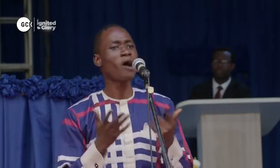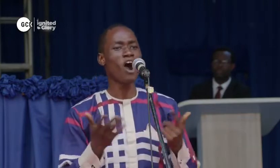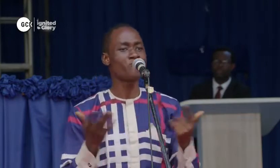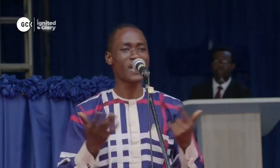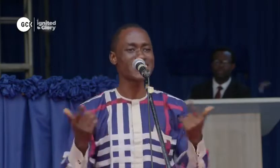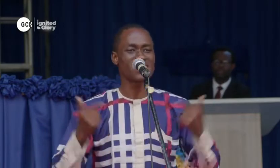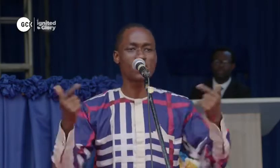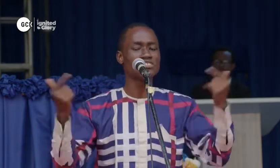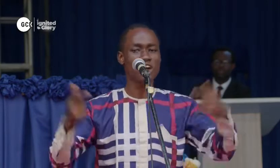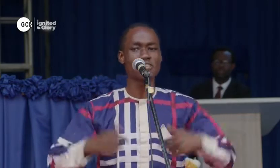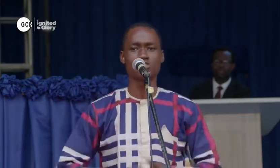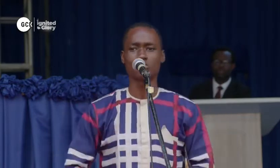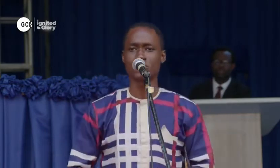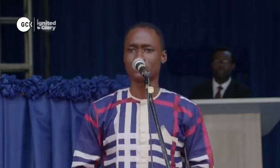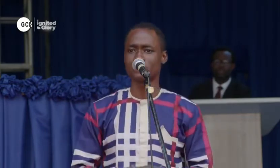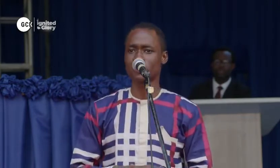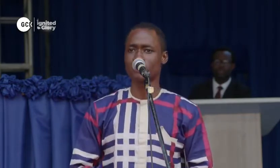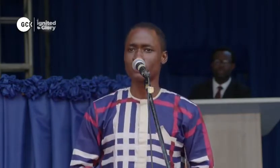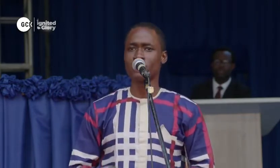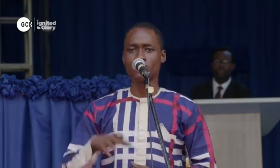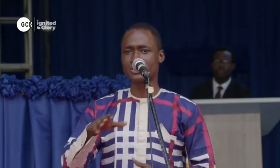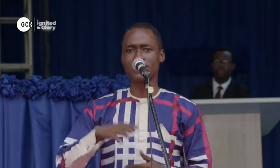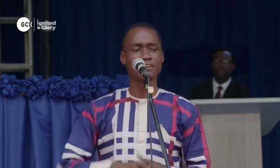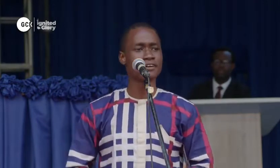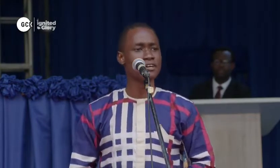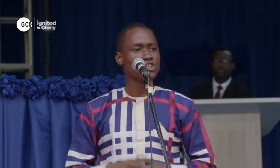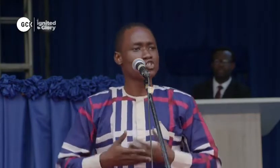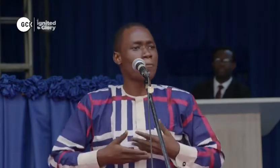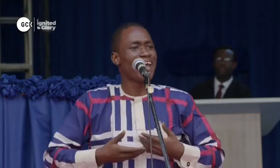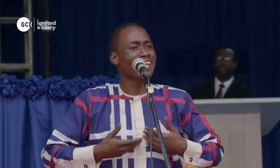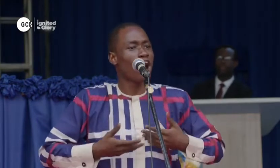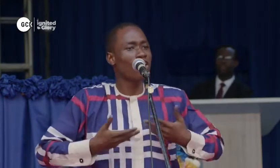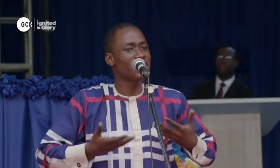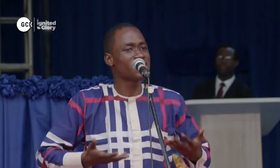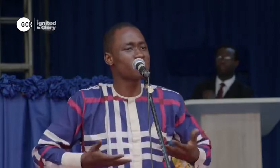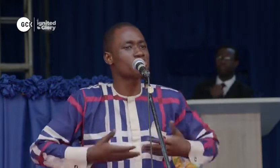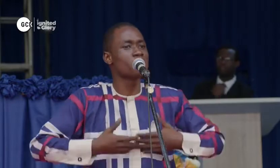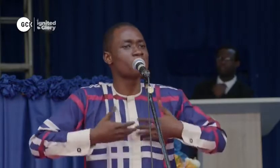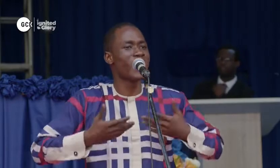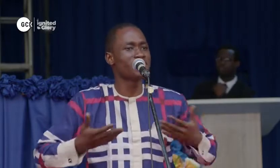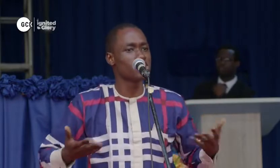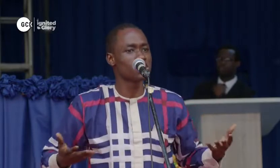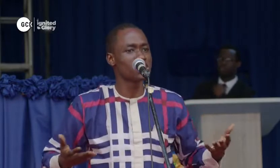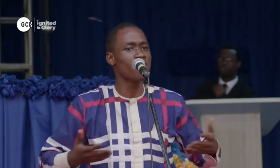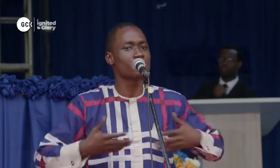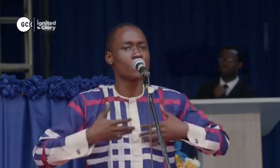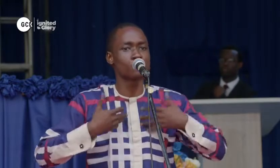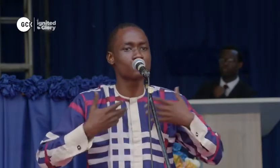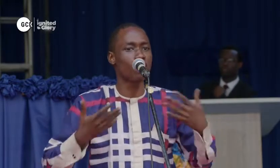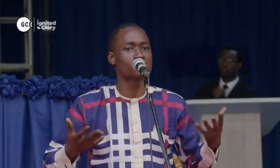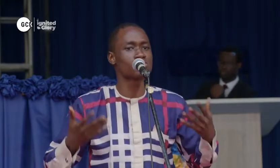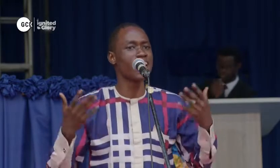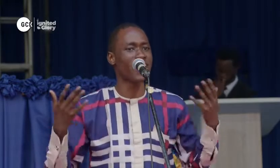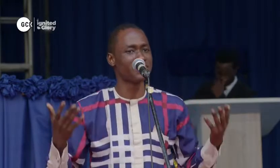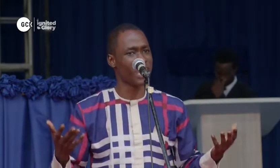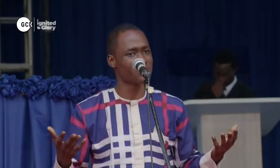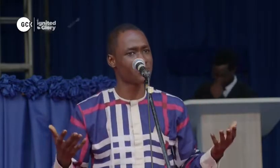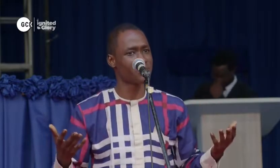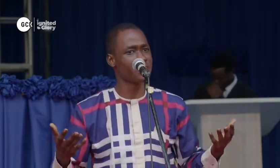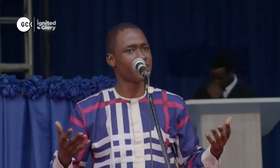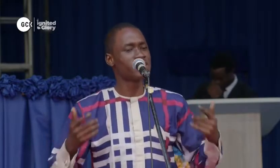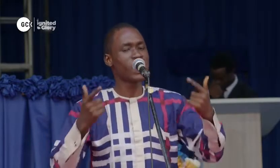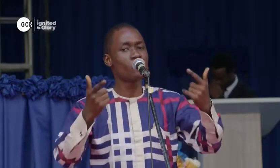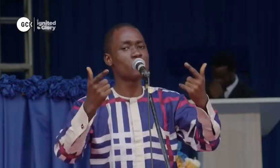The power of X has got nothing to do with you. You see, your mind can wholly deceive you to believe finding yourself is supposed to cause to life and